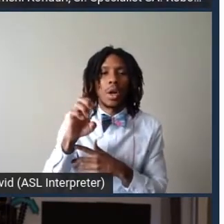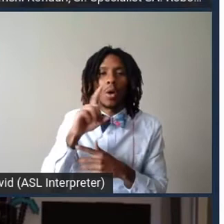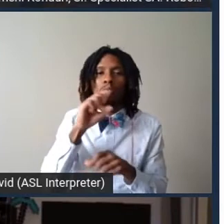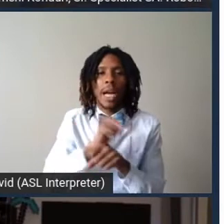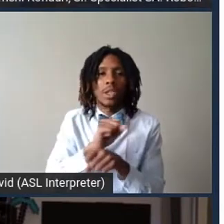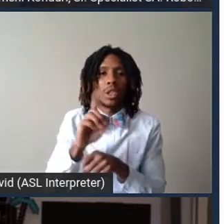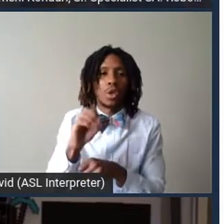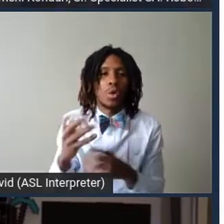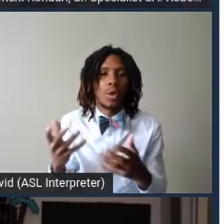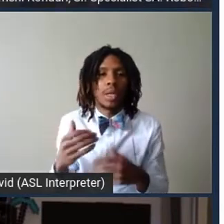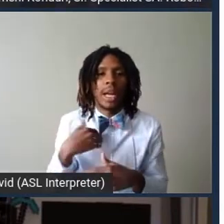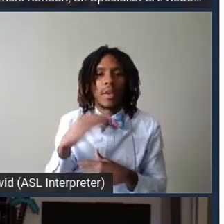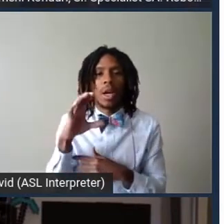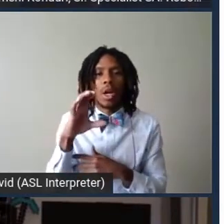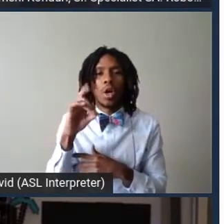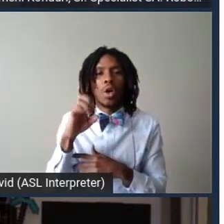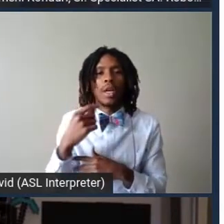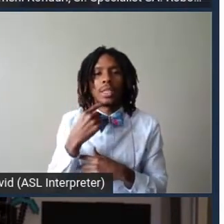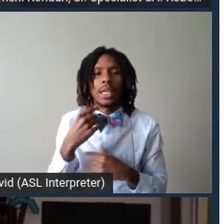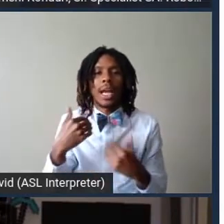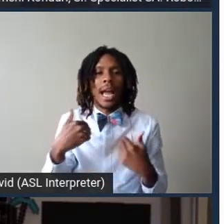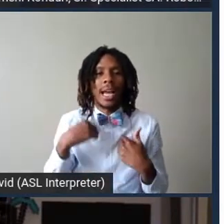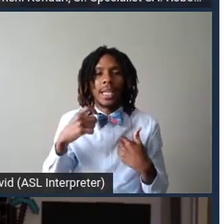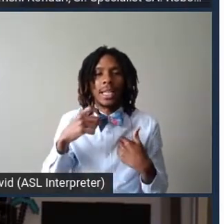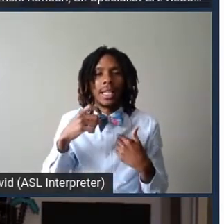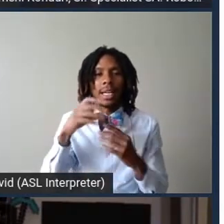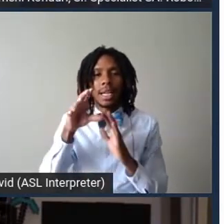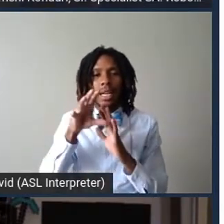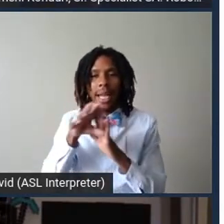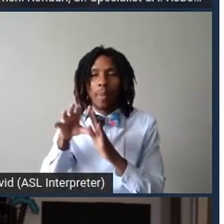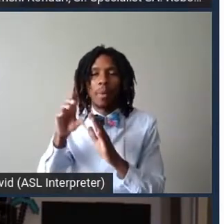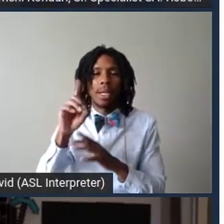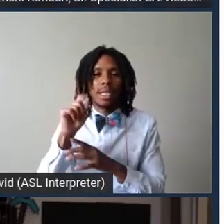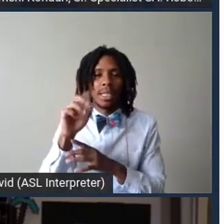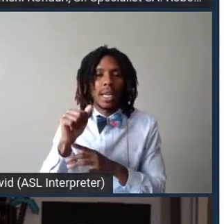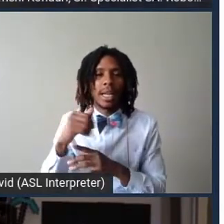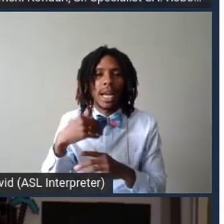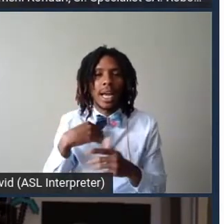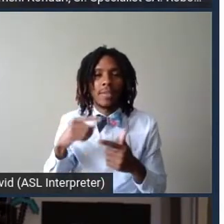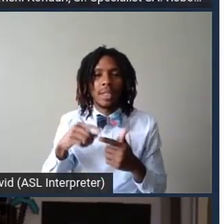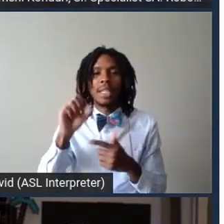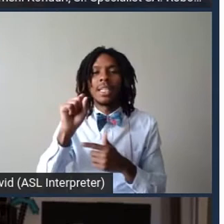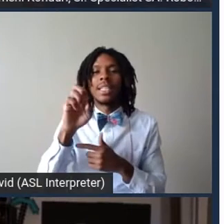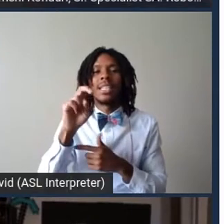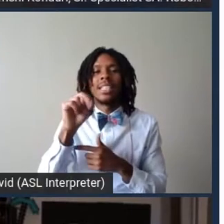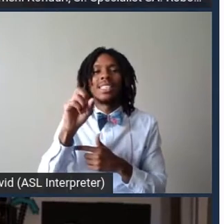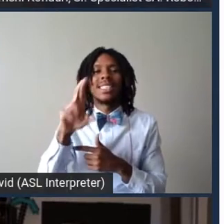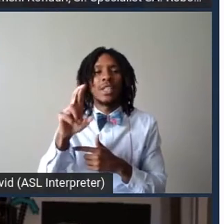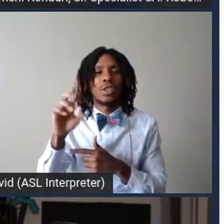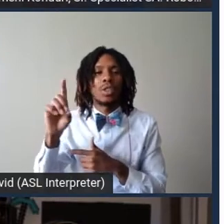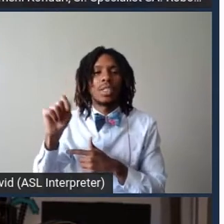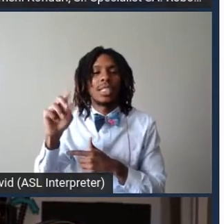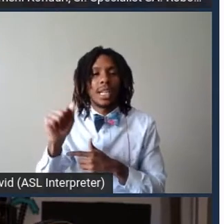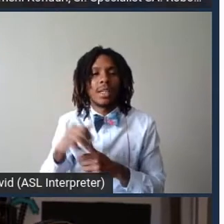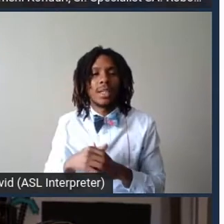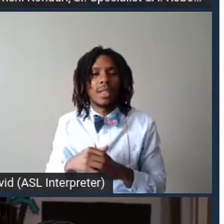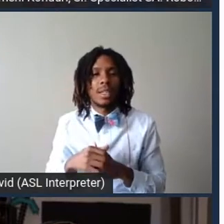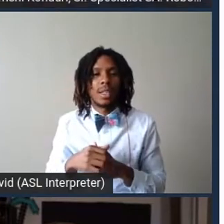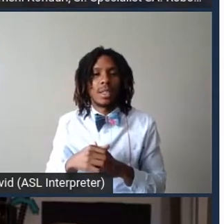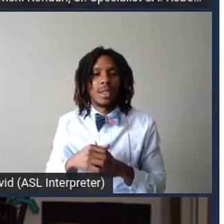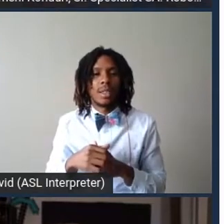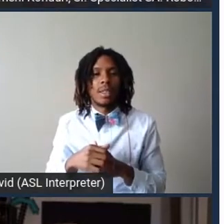need a code that says, I need the camera data, I need the sensor data, and I'm going to give you a plan. You package all of